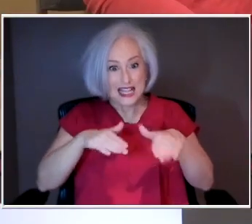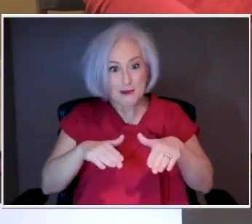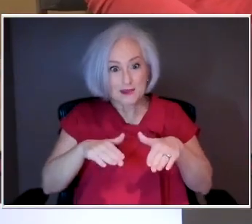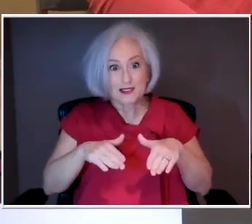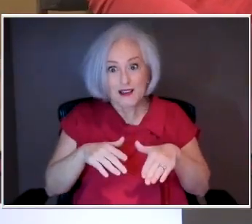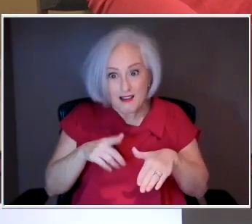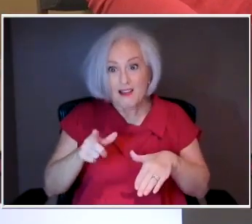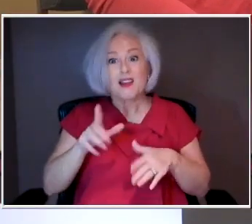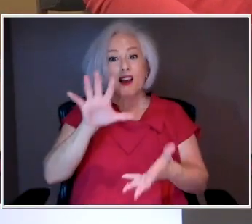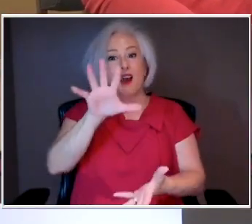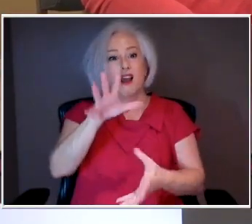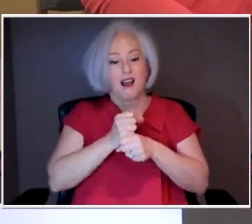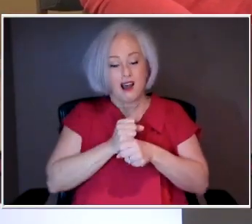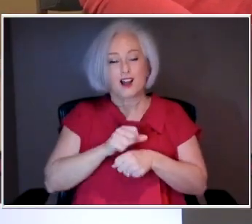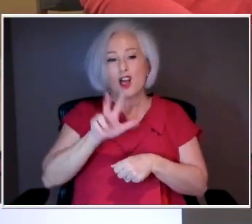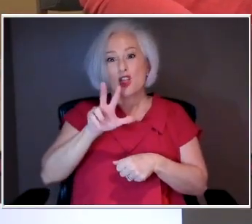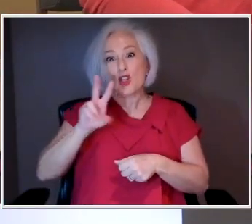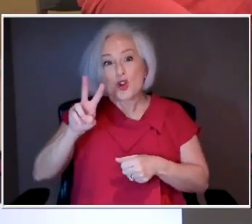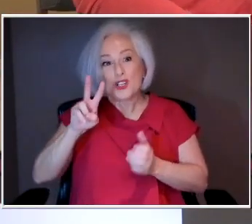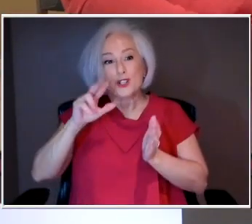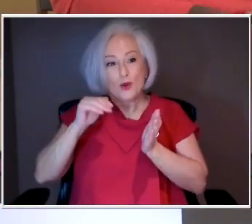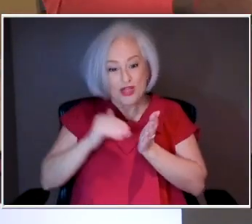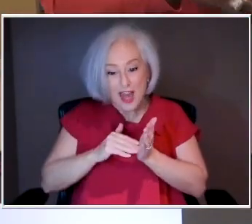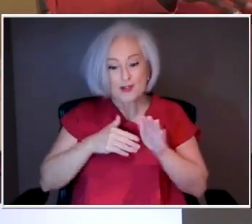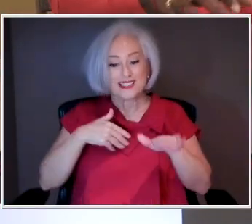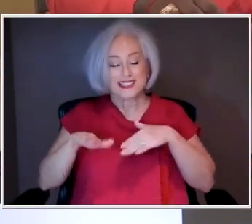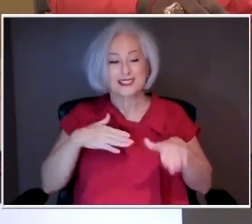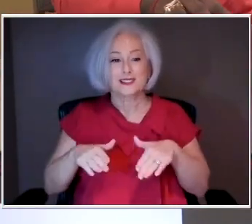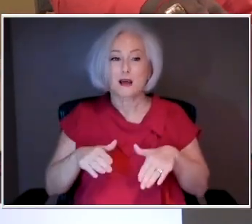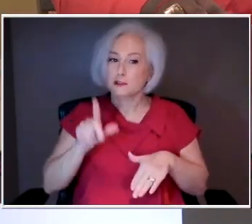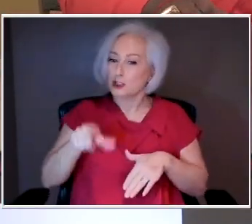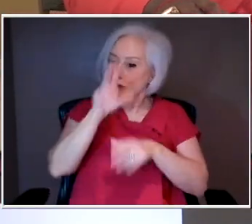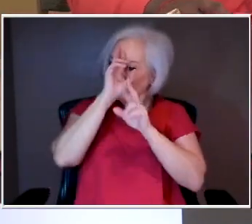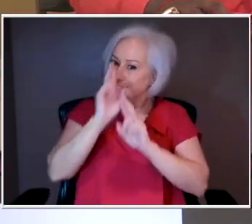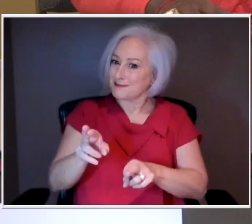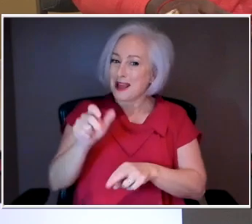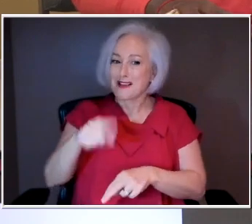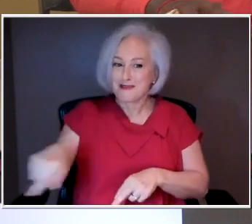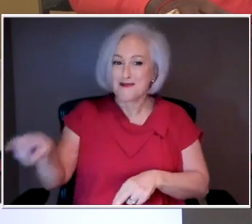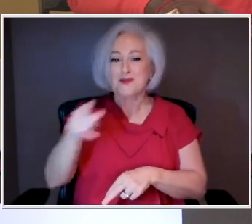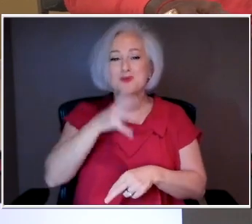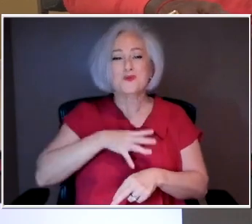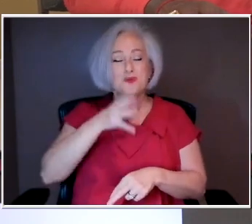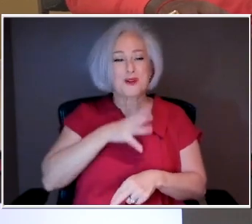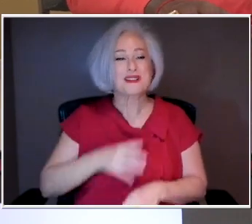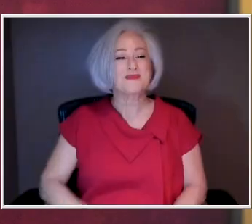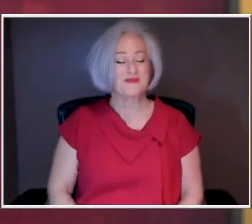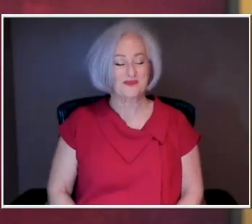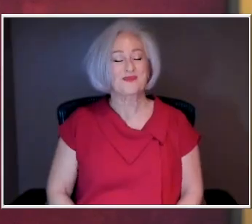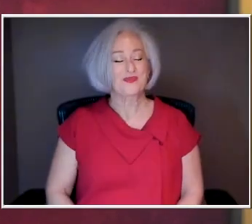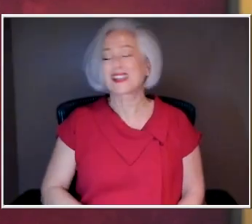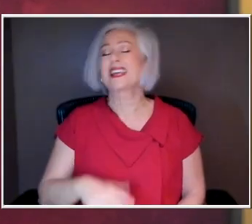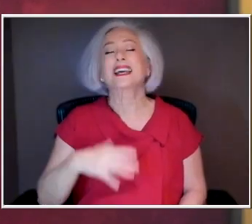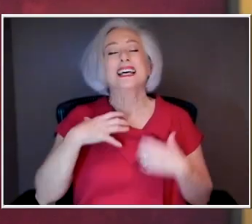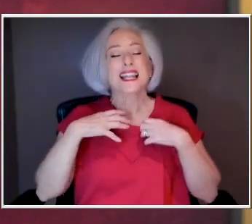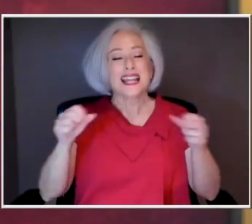other traditional sports as well. And Michaela says that one time they put a step tracker on a cheerleader during a game, and she racked